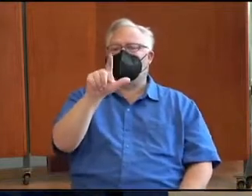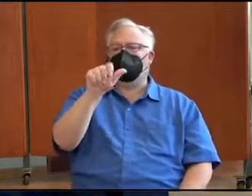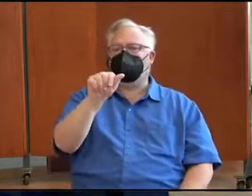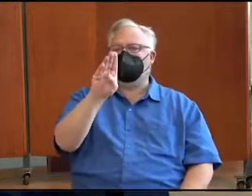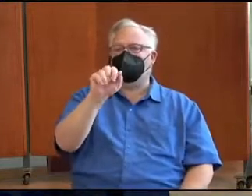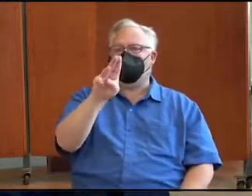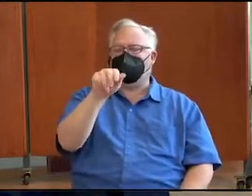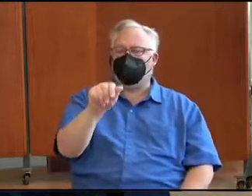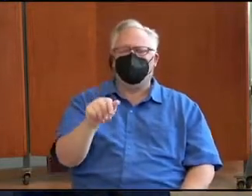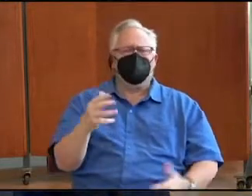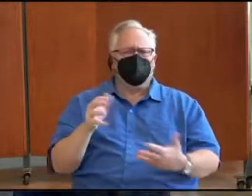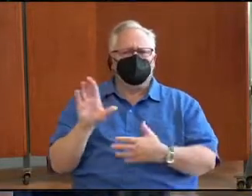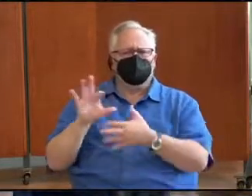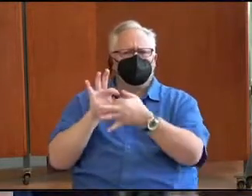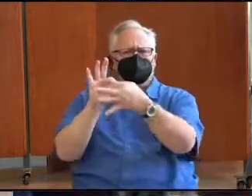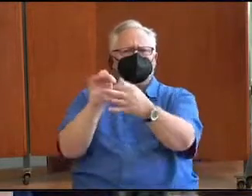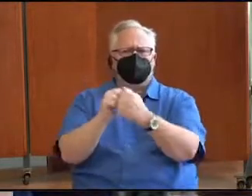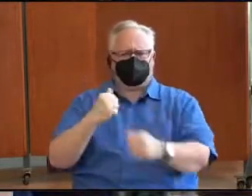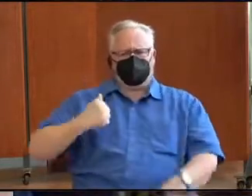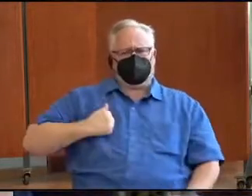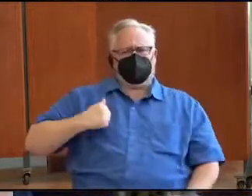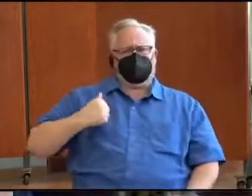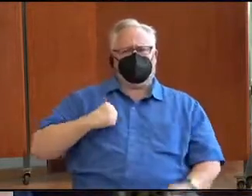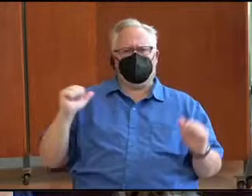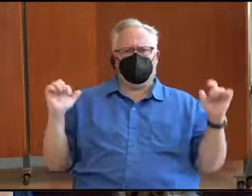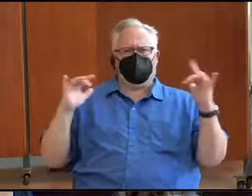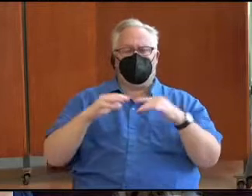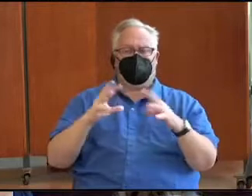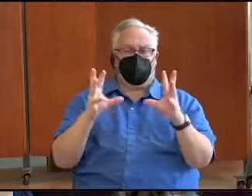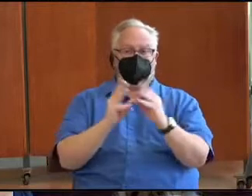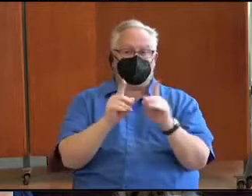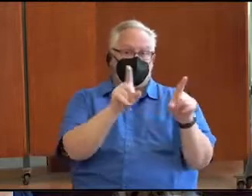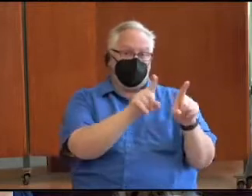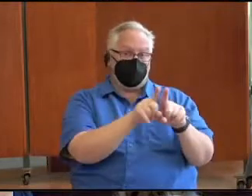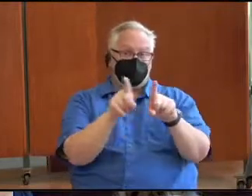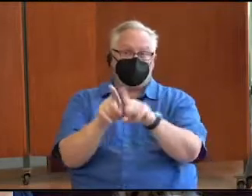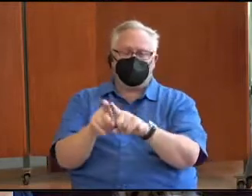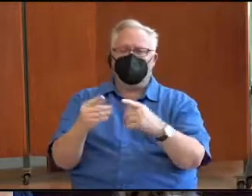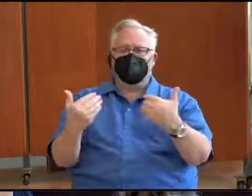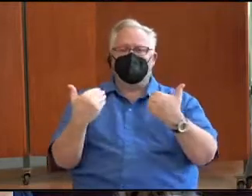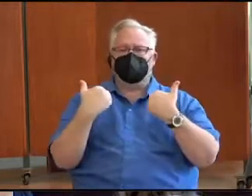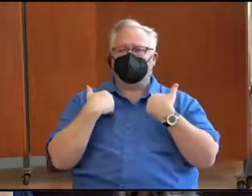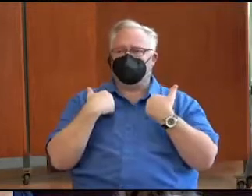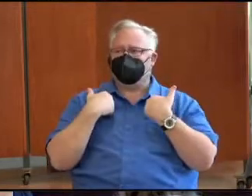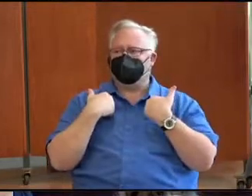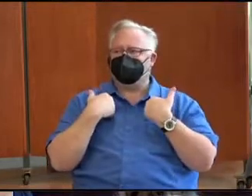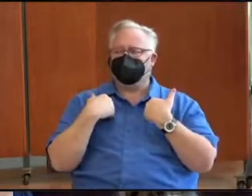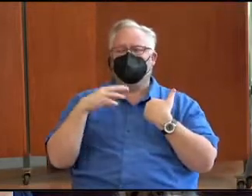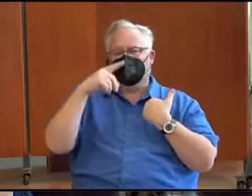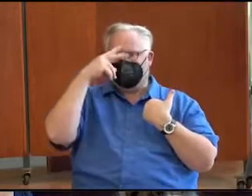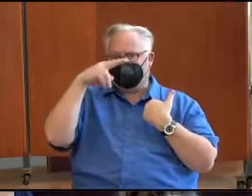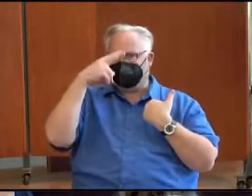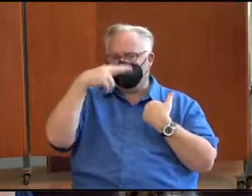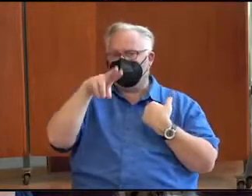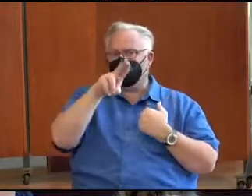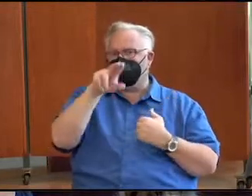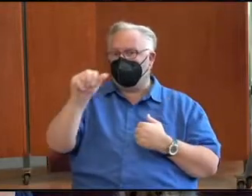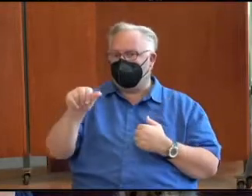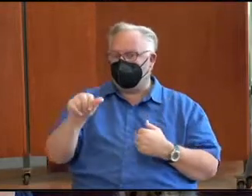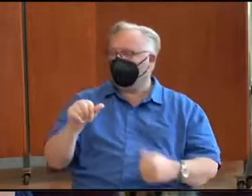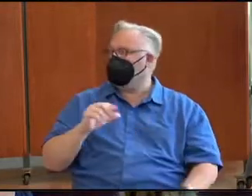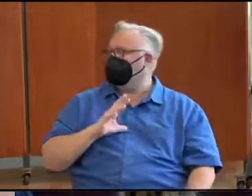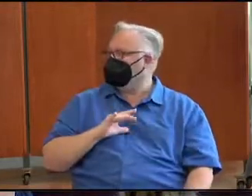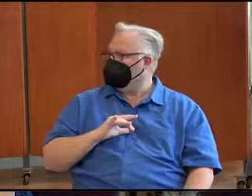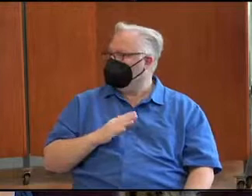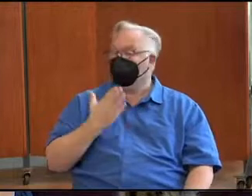with the Canadian conference? And they also wondered, is there a conference of UUA or a UUA in Mexico? Oh,